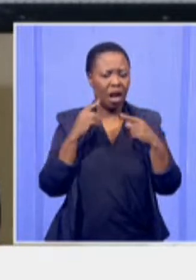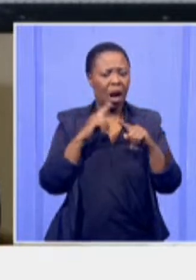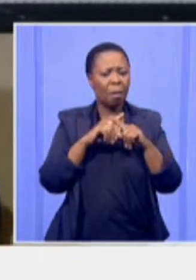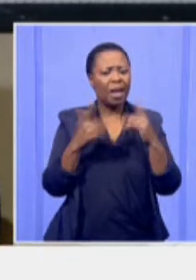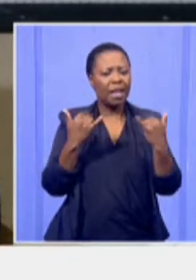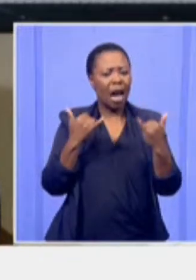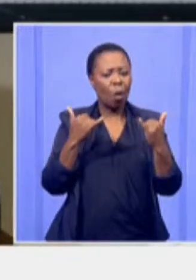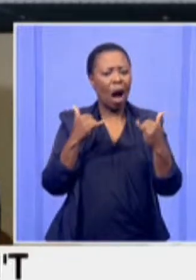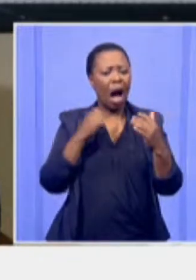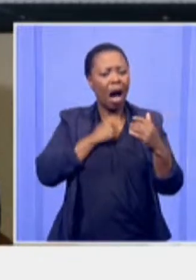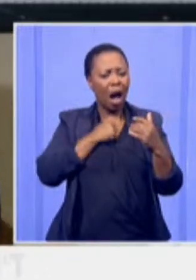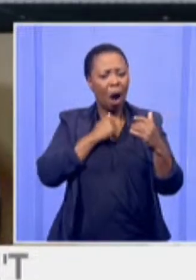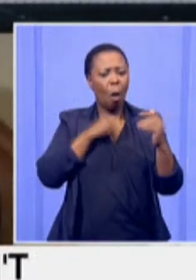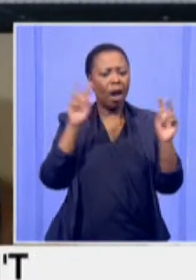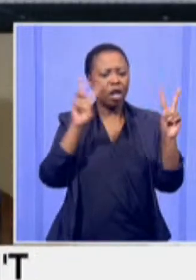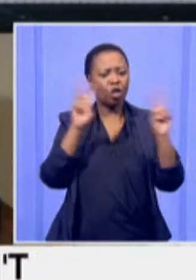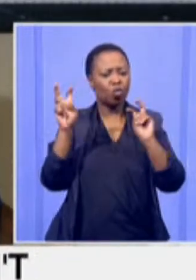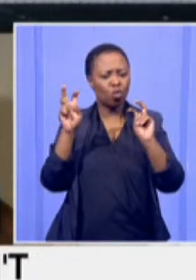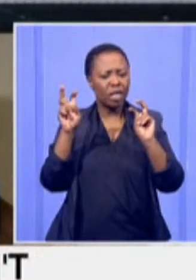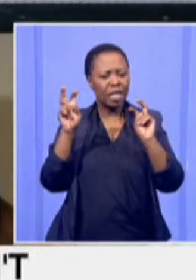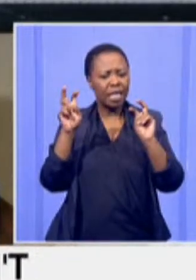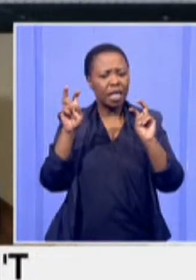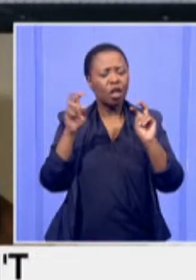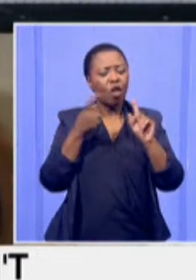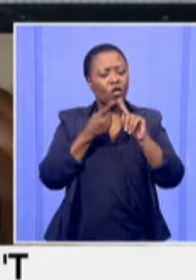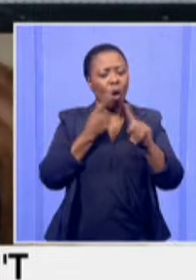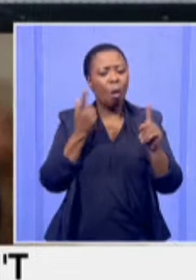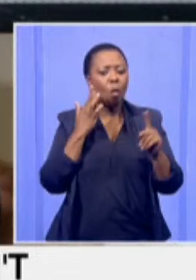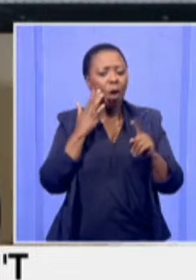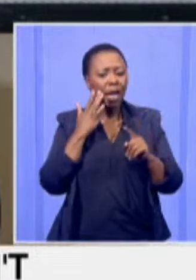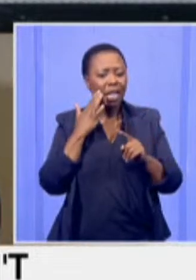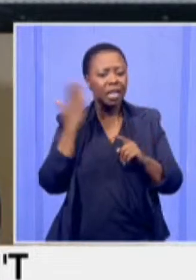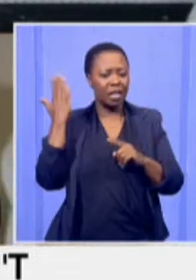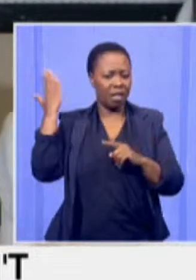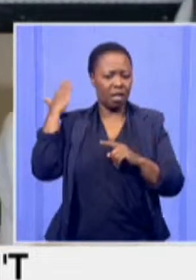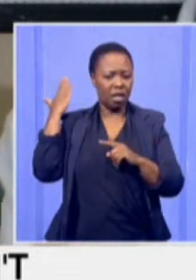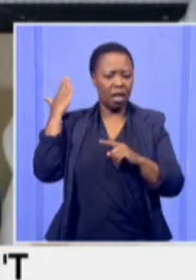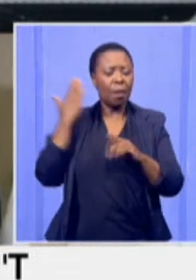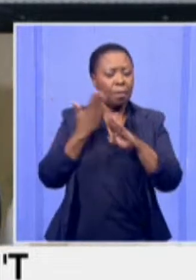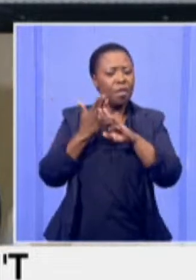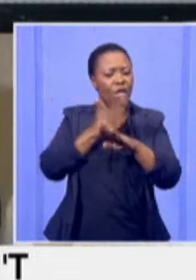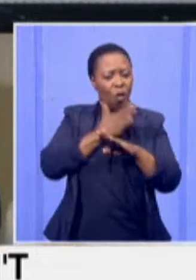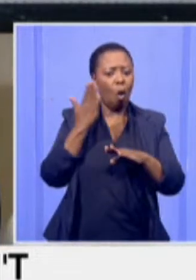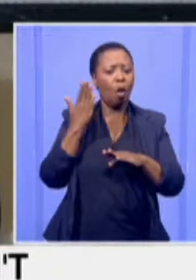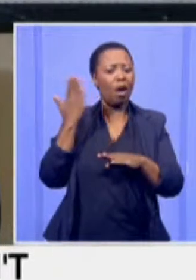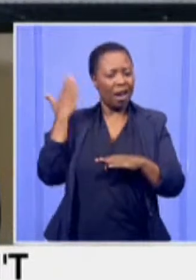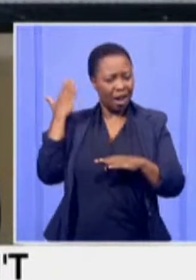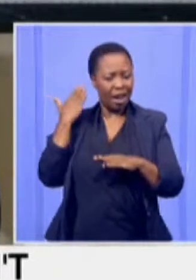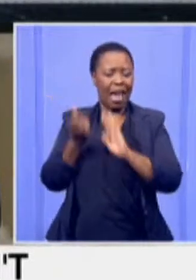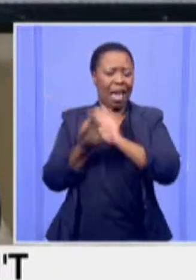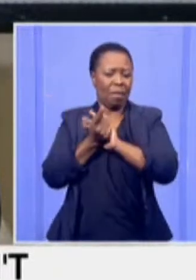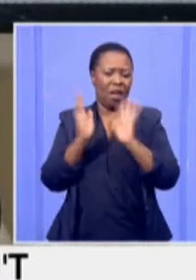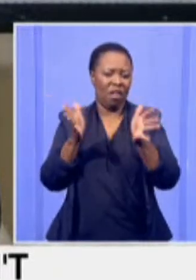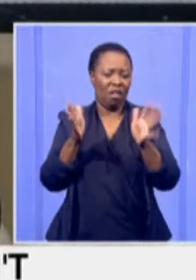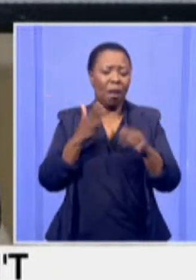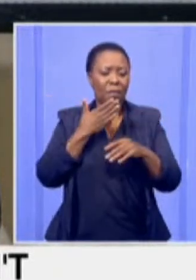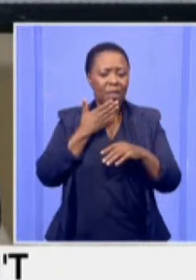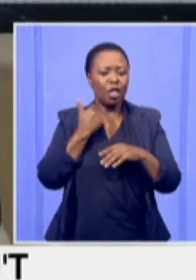raising are cases which are based on precedents. This has happened before. Please do it